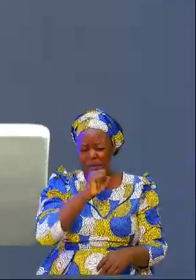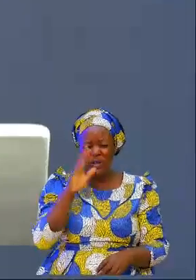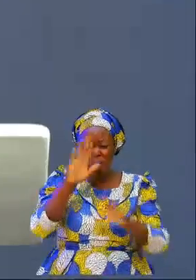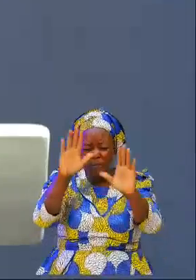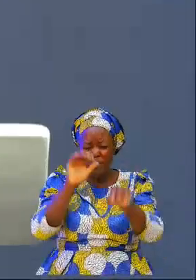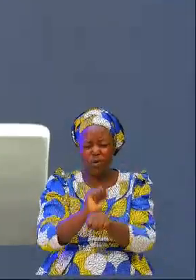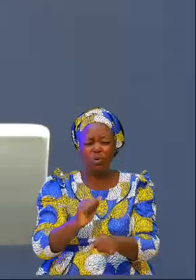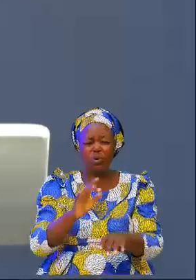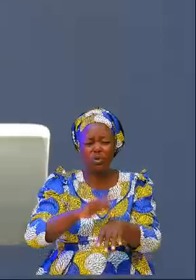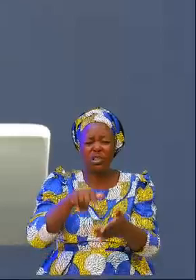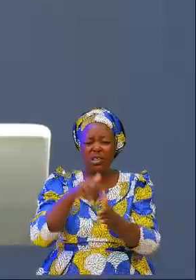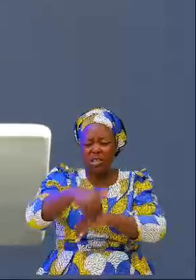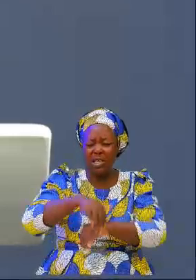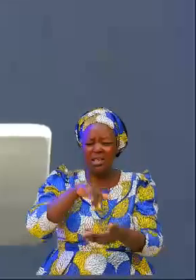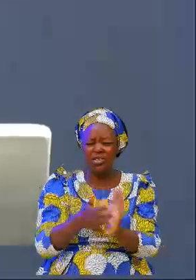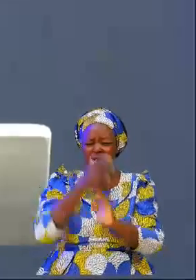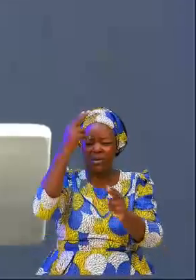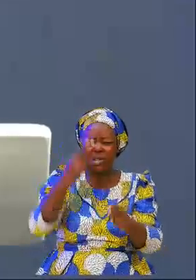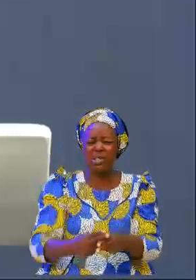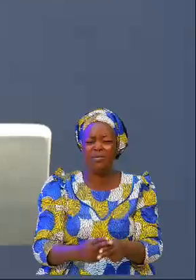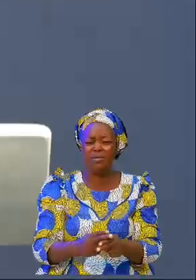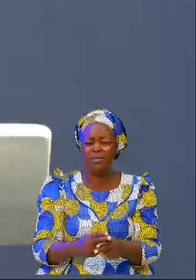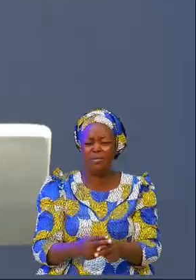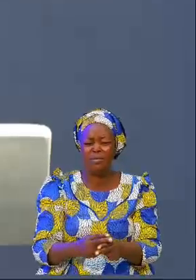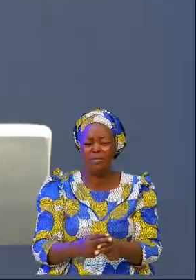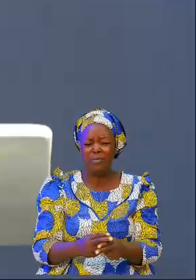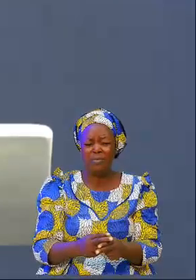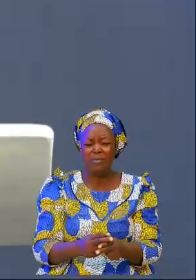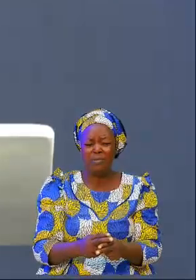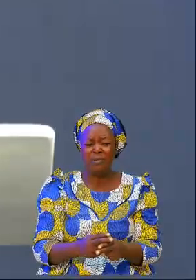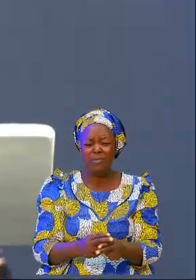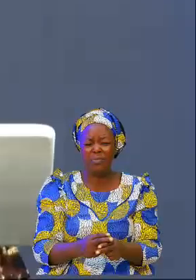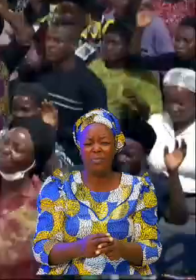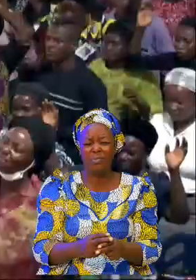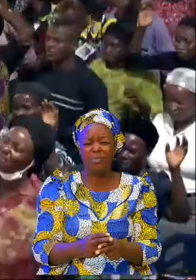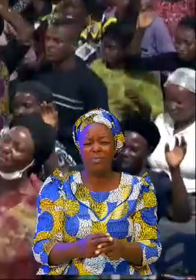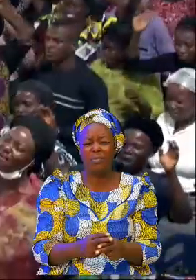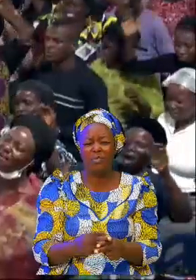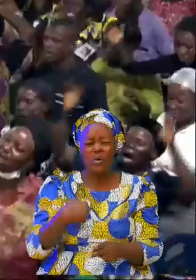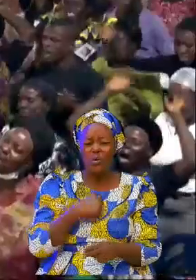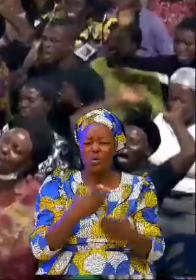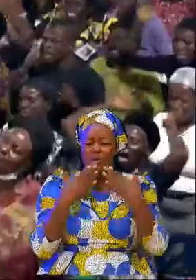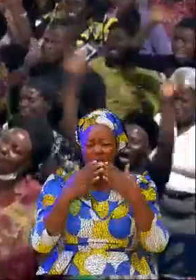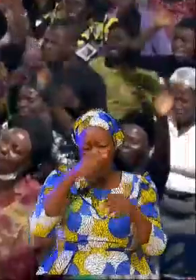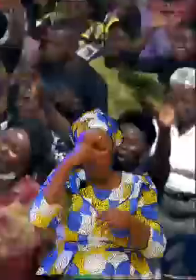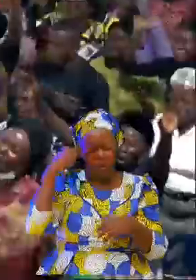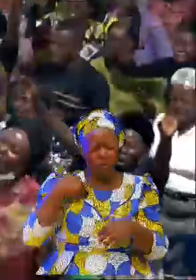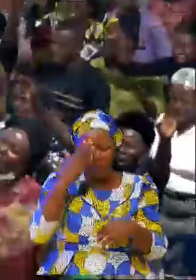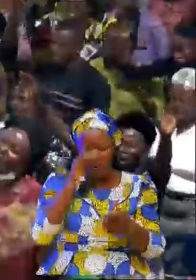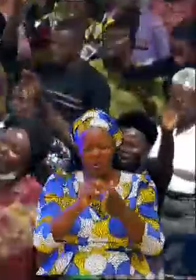citizens, no one will miss the miracle touch tonight in Jesus' name.